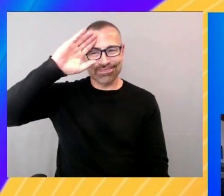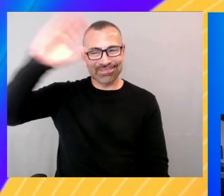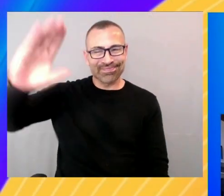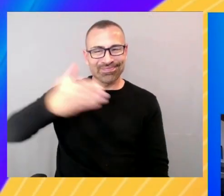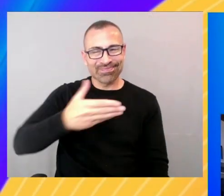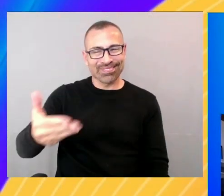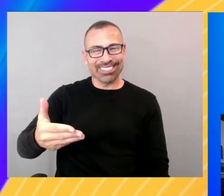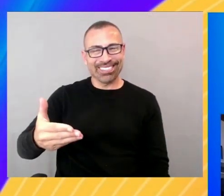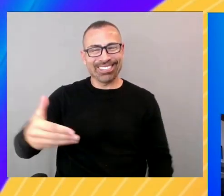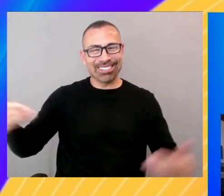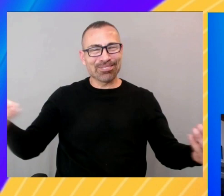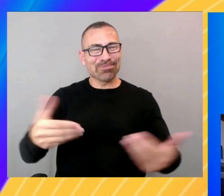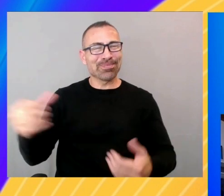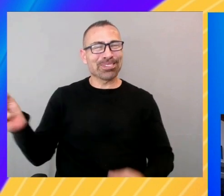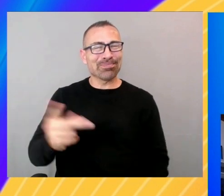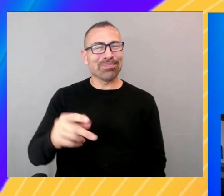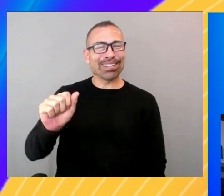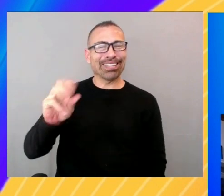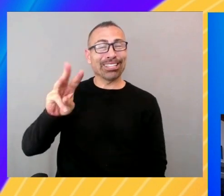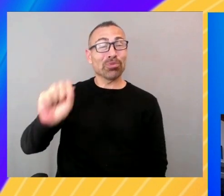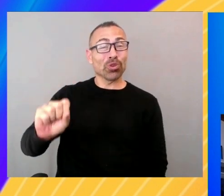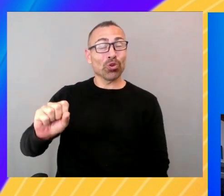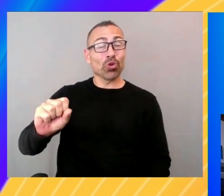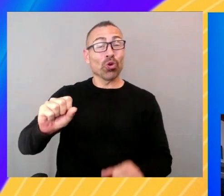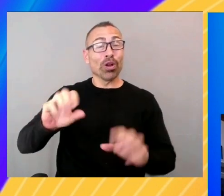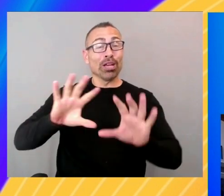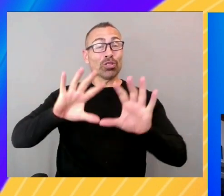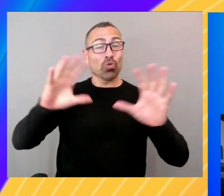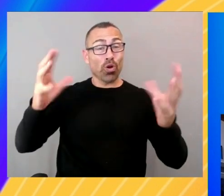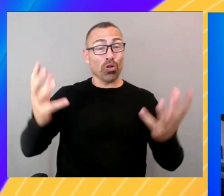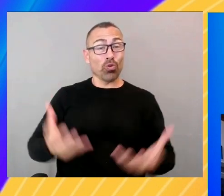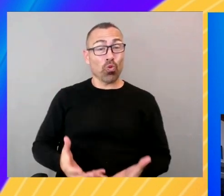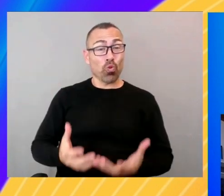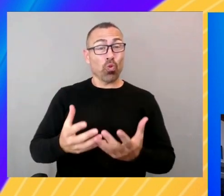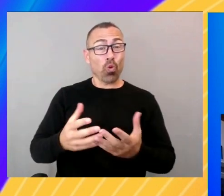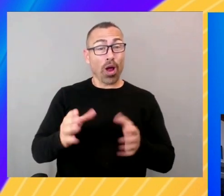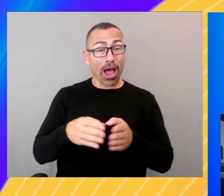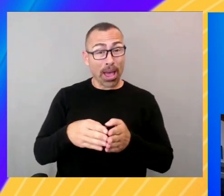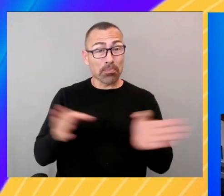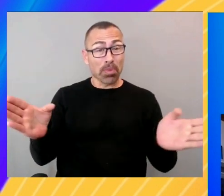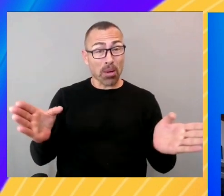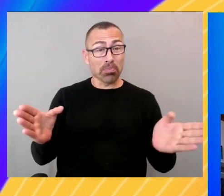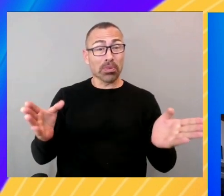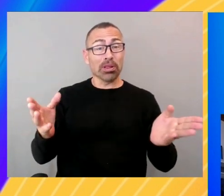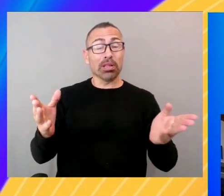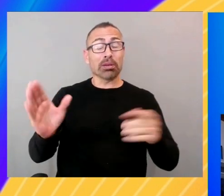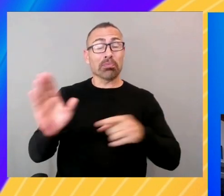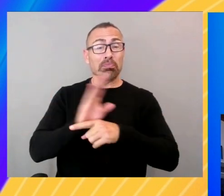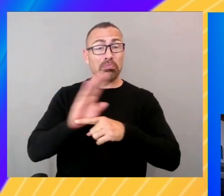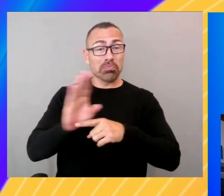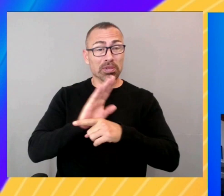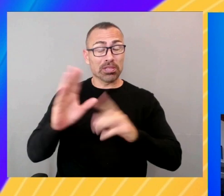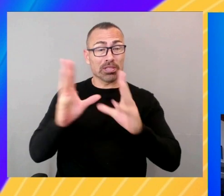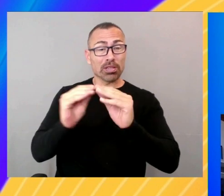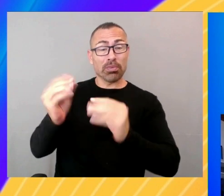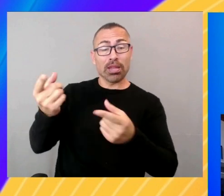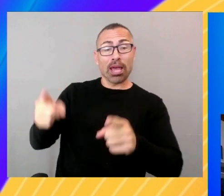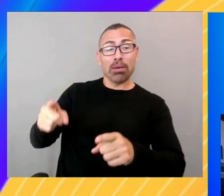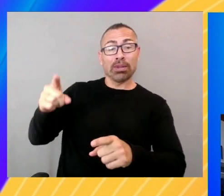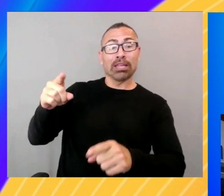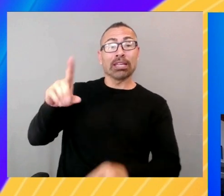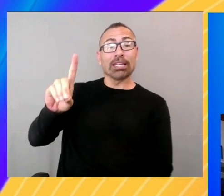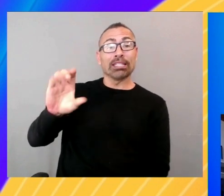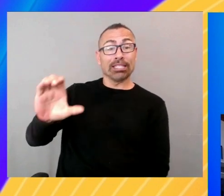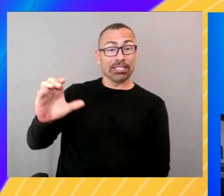the AWS Worldwide Public Sector Summit in DC. So, for this segment, we are going to be talking with Eric Weber